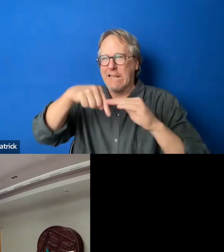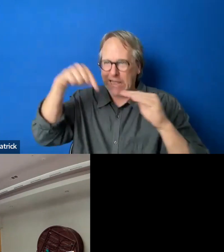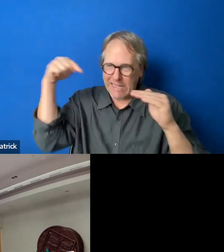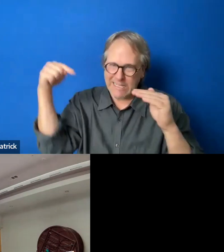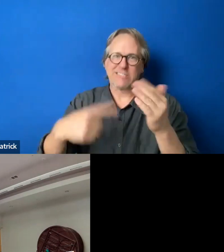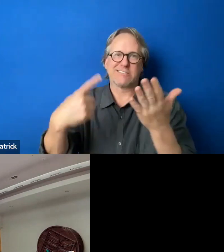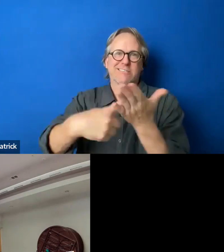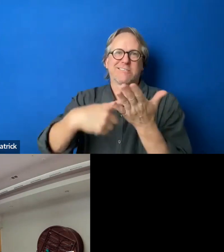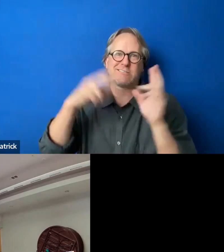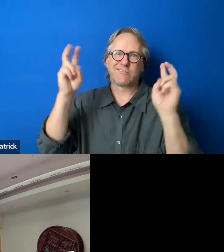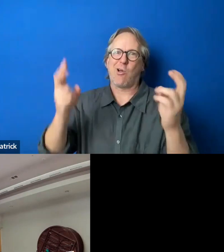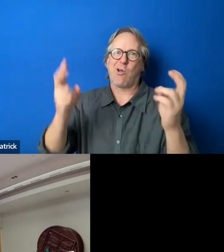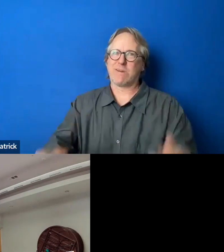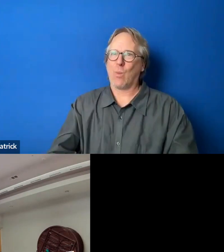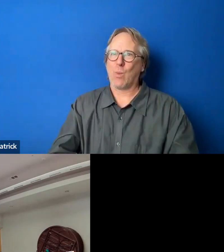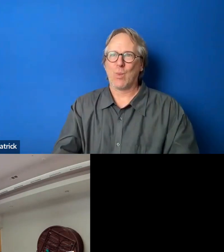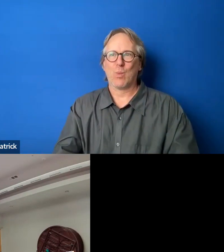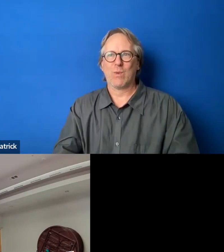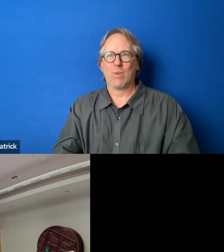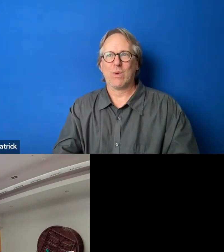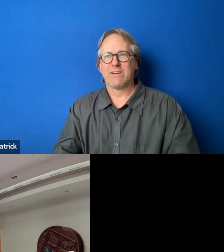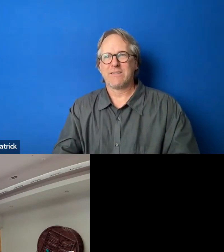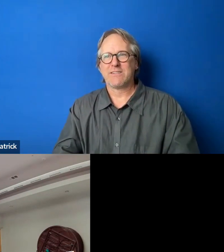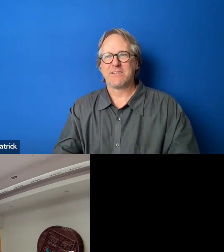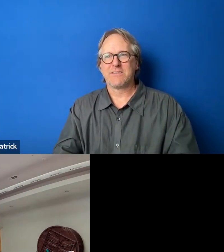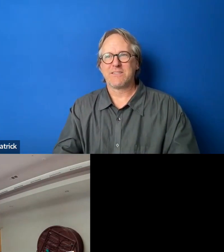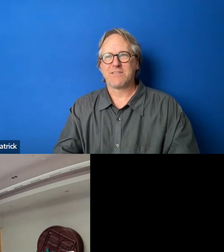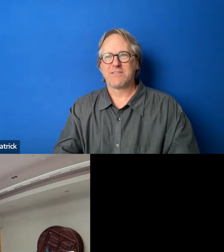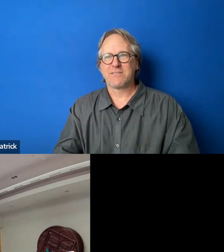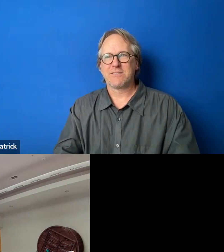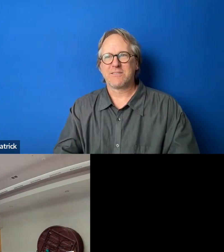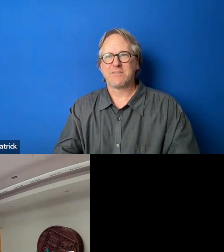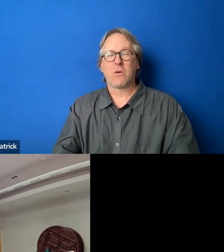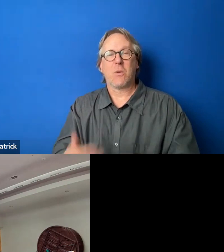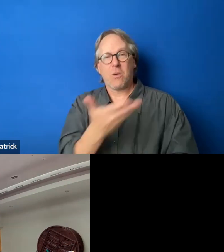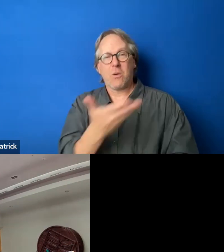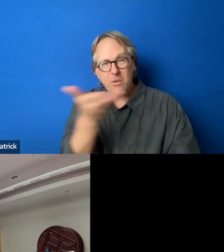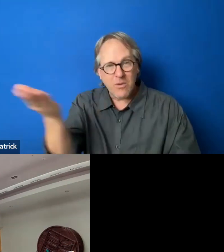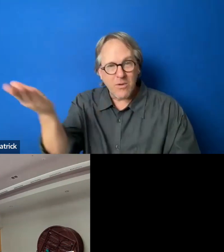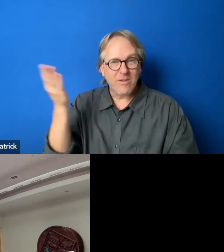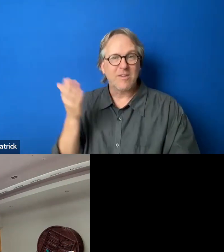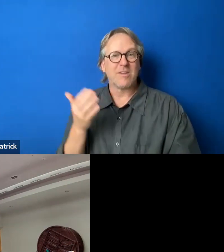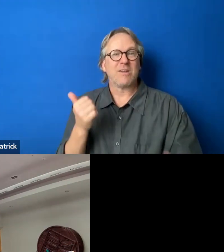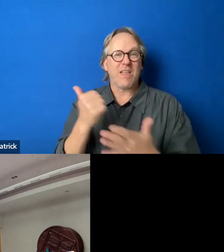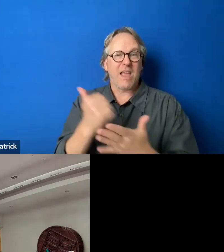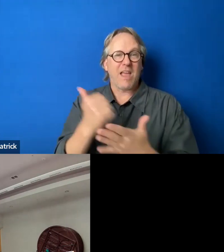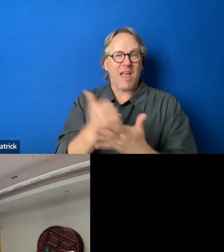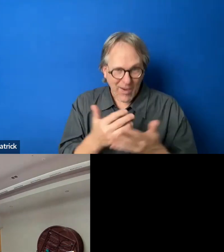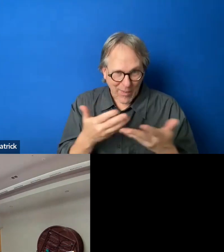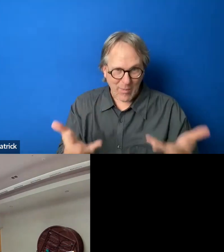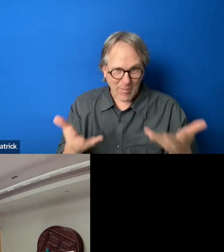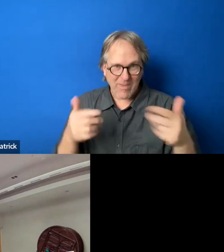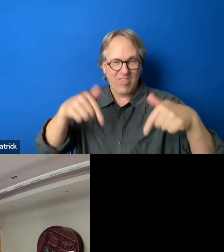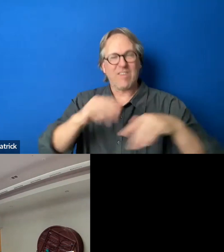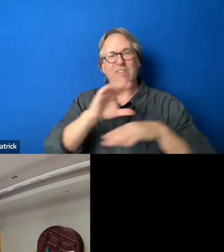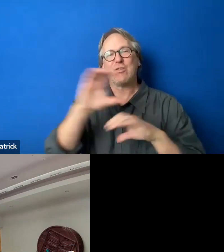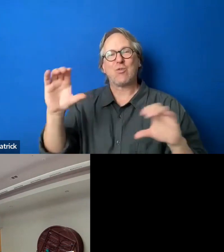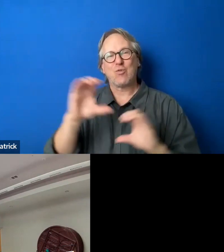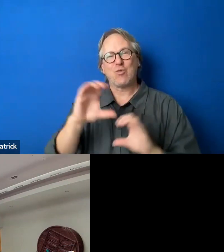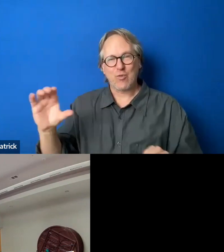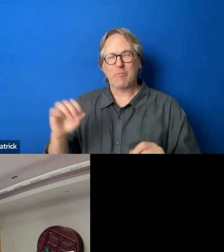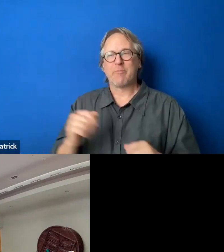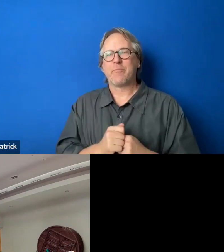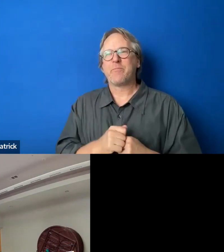thank everybody who helped. I would like to thank everybody who helped. And you remember everybody. I